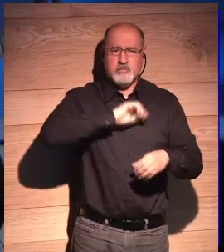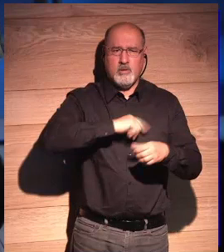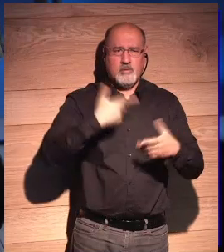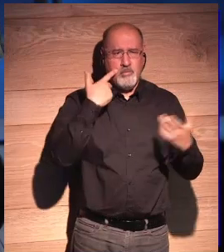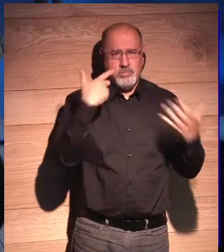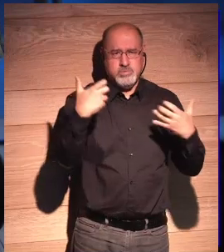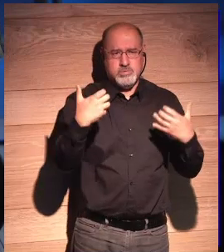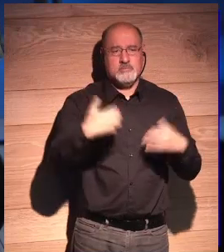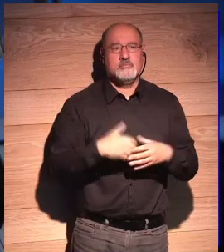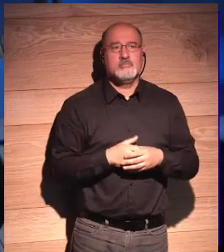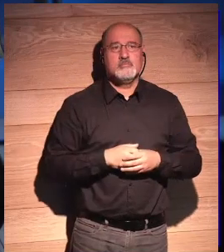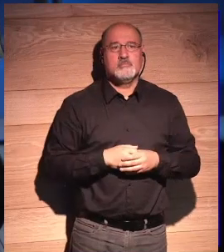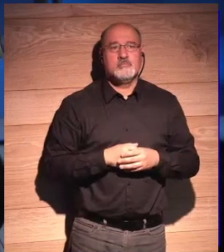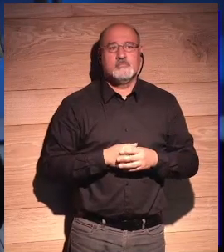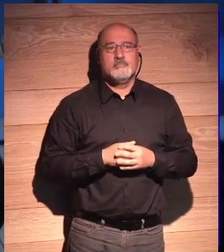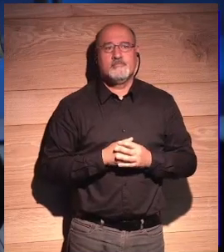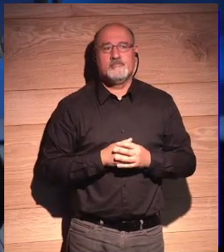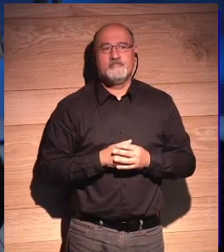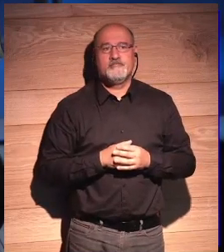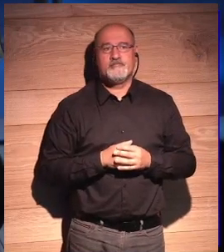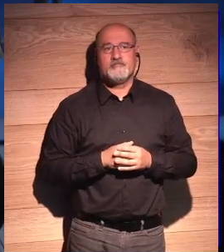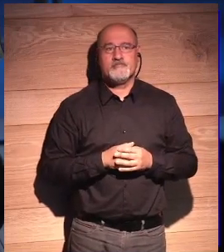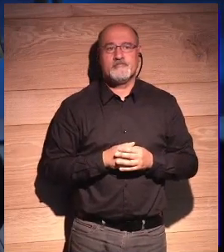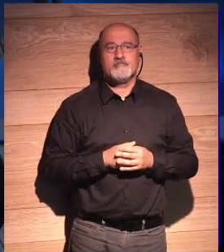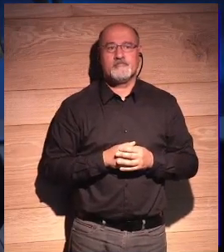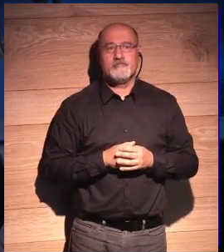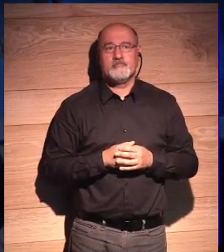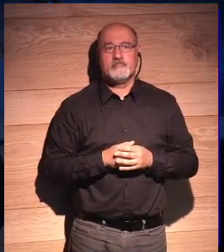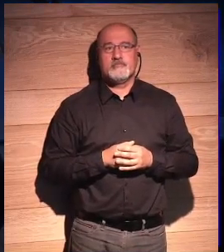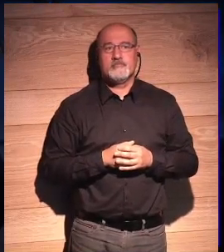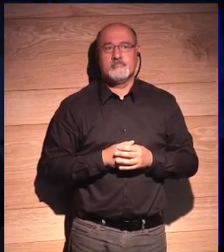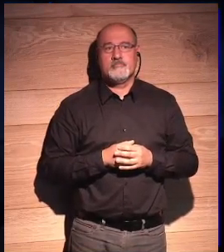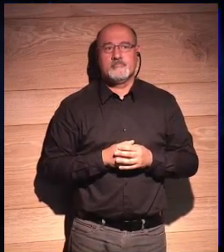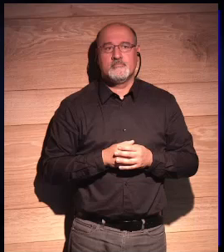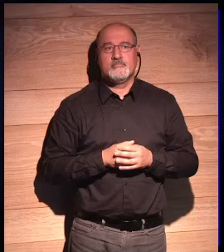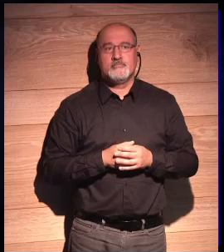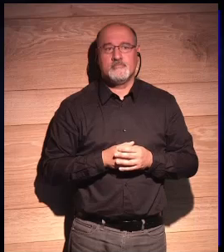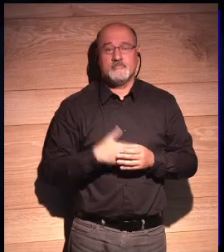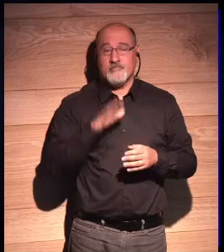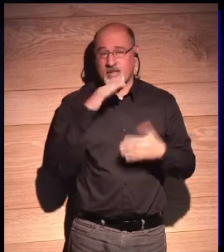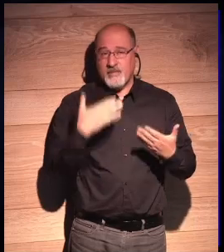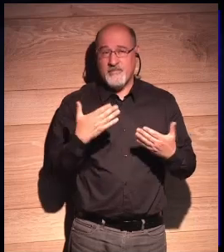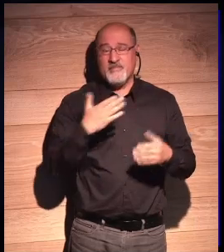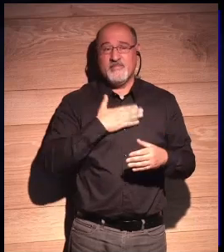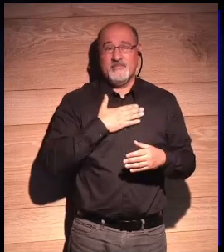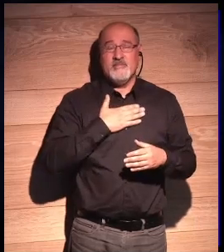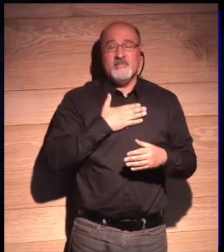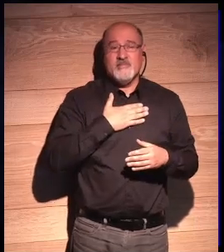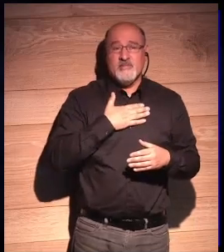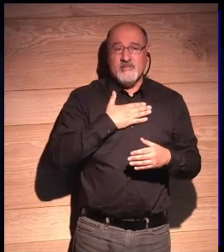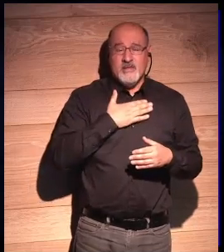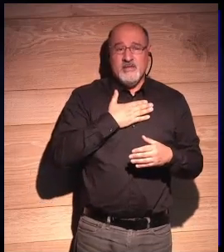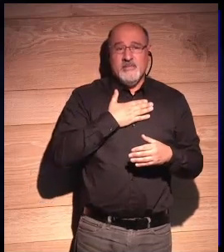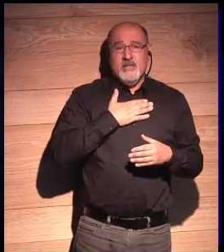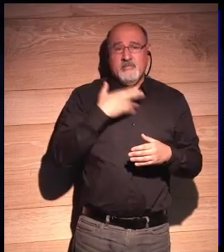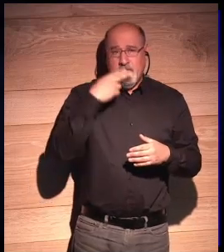has a great resonance in other senses, right? Well, I'm much more interested in the fiction part of